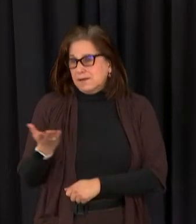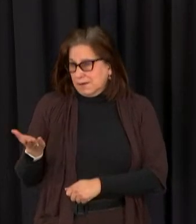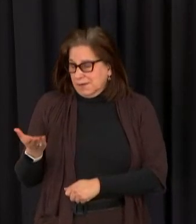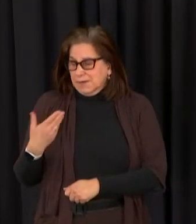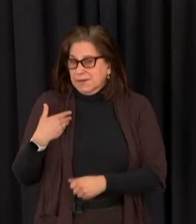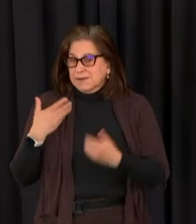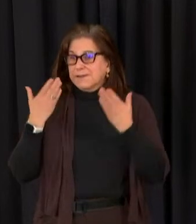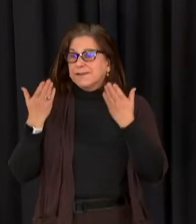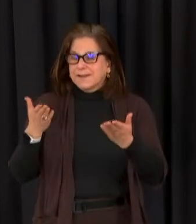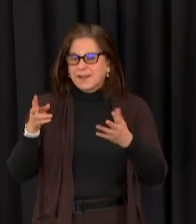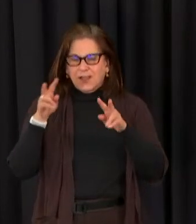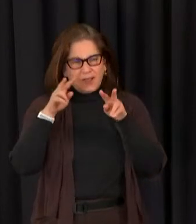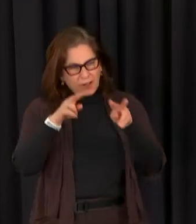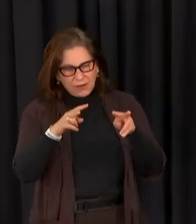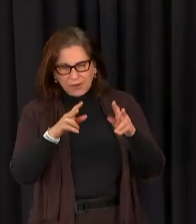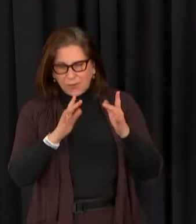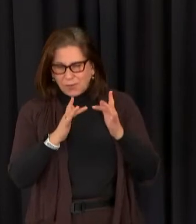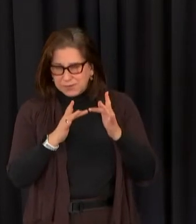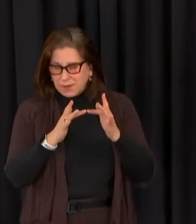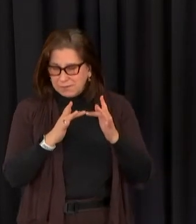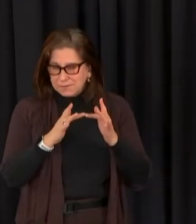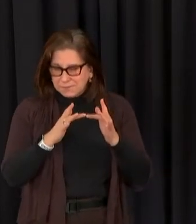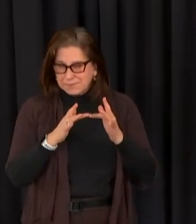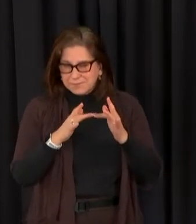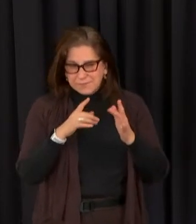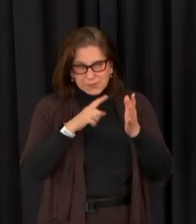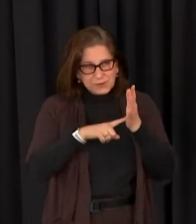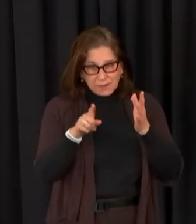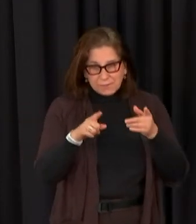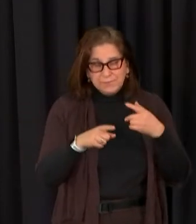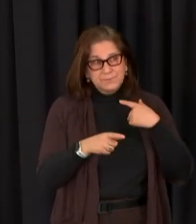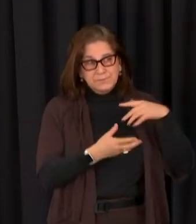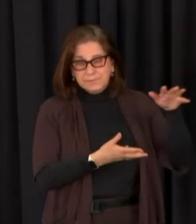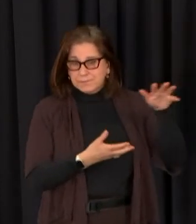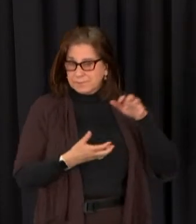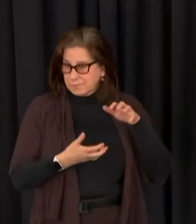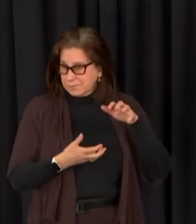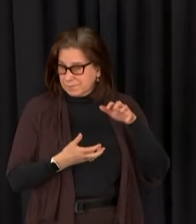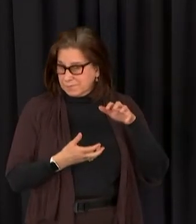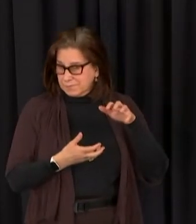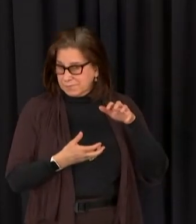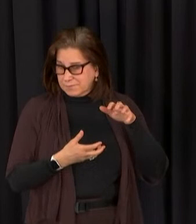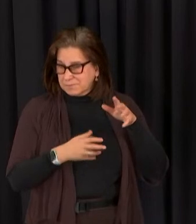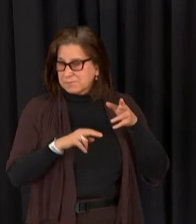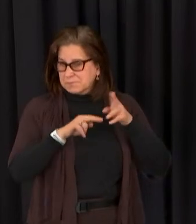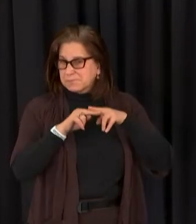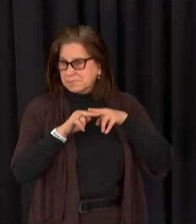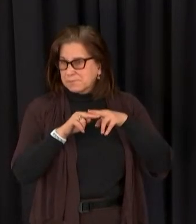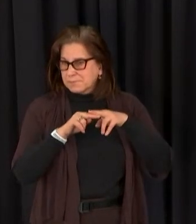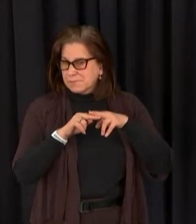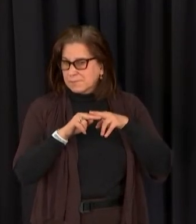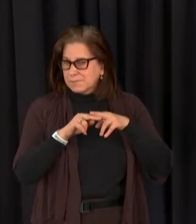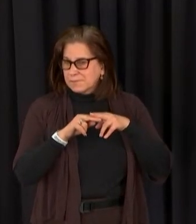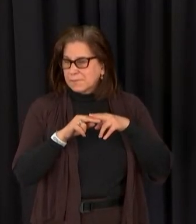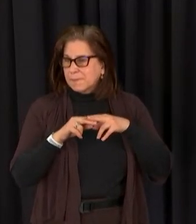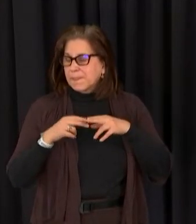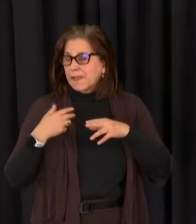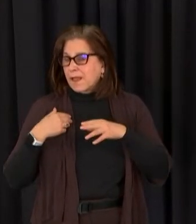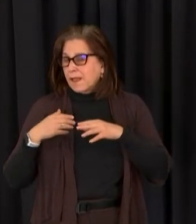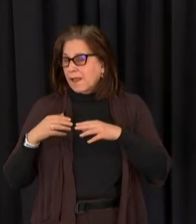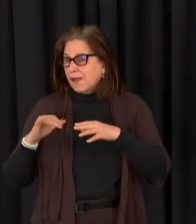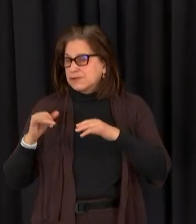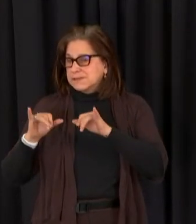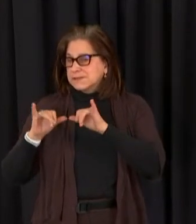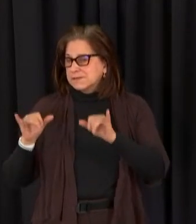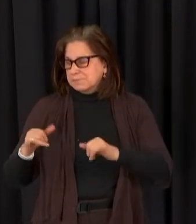I'm happy to report that the number of doses that we are receiving is going up. Still, we know that our system